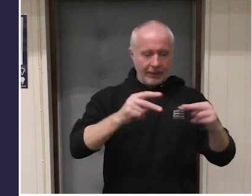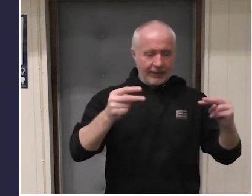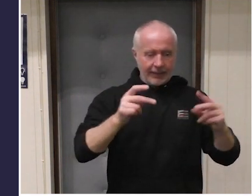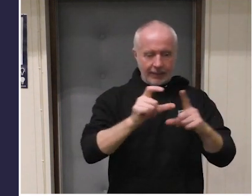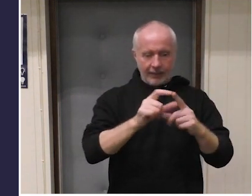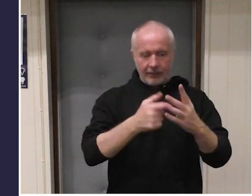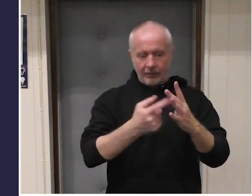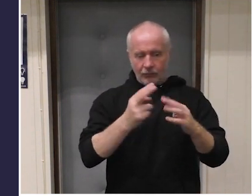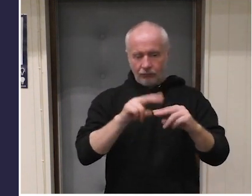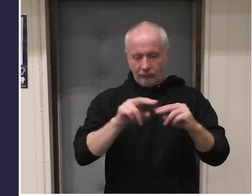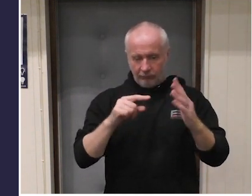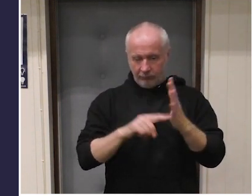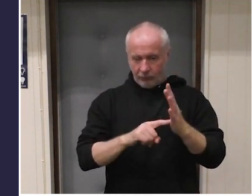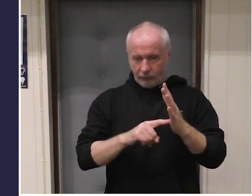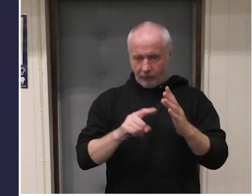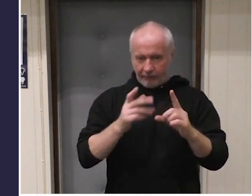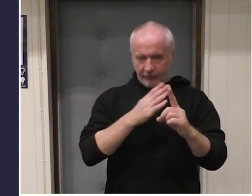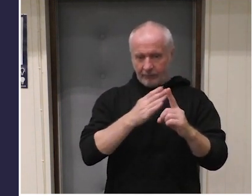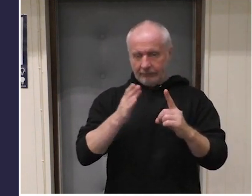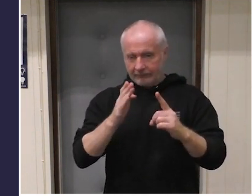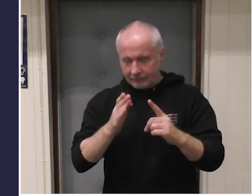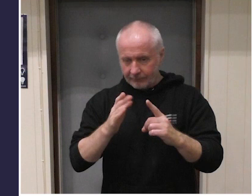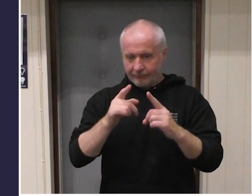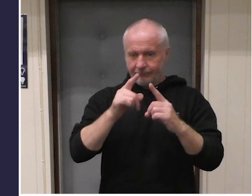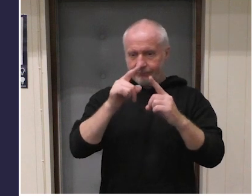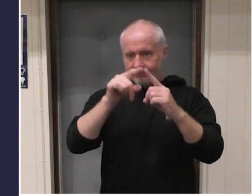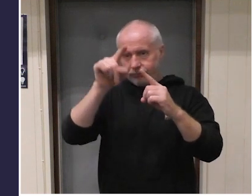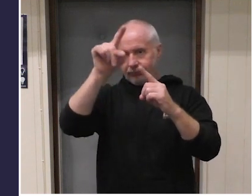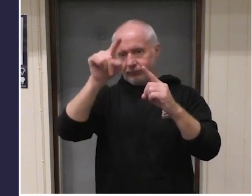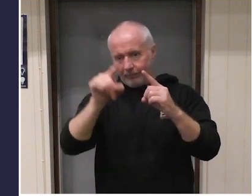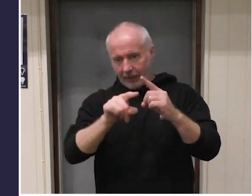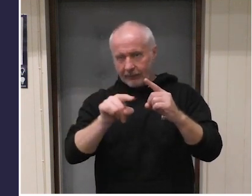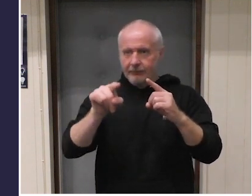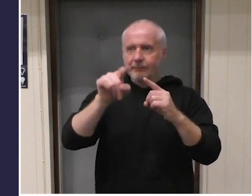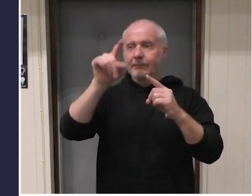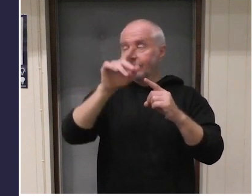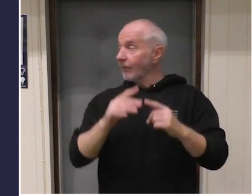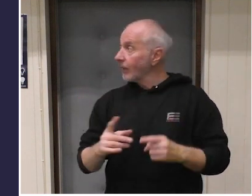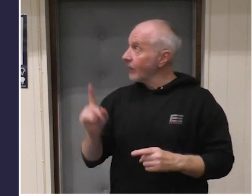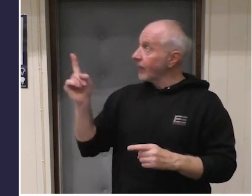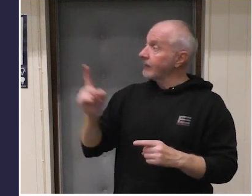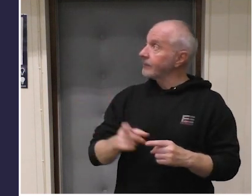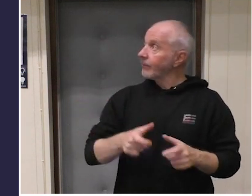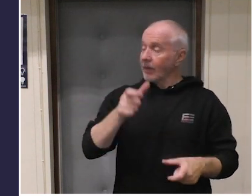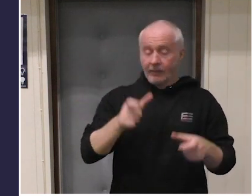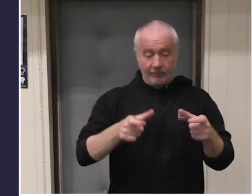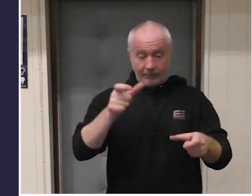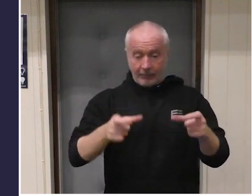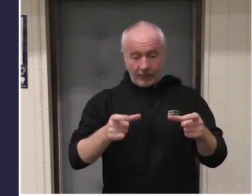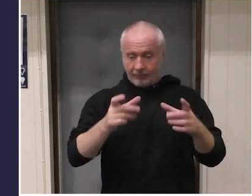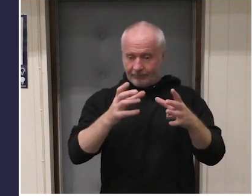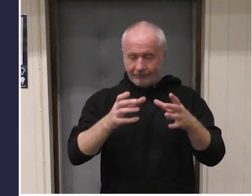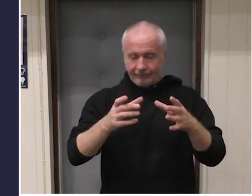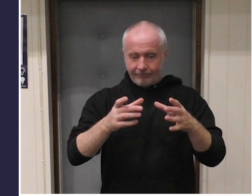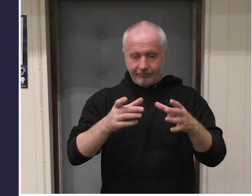And the fluctuations around that optimum of order 1 over the population size. So if you decrease population size, you get